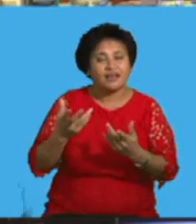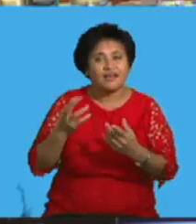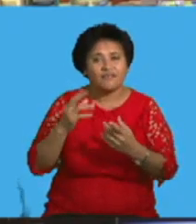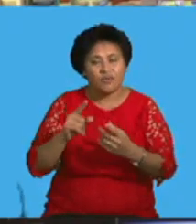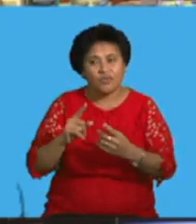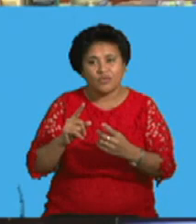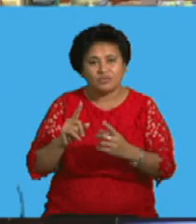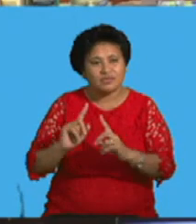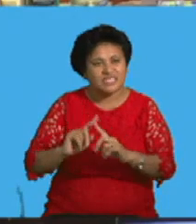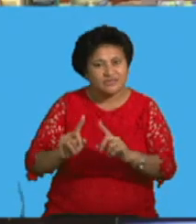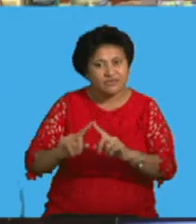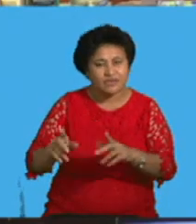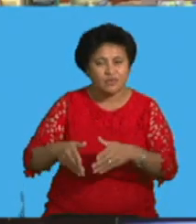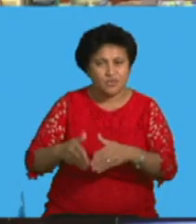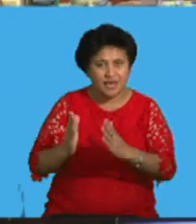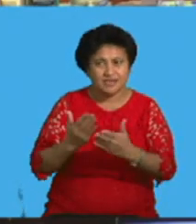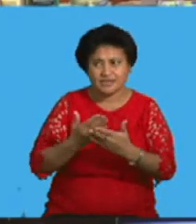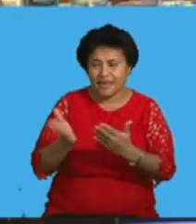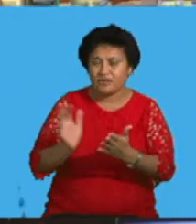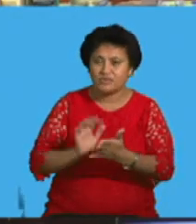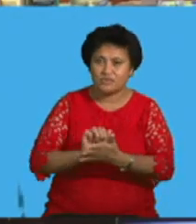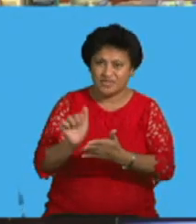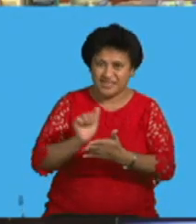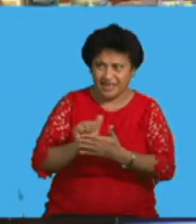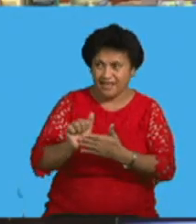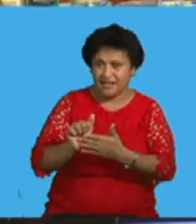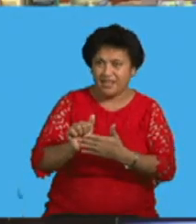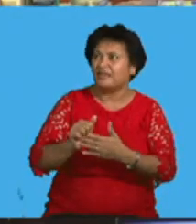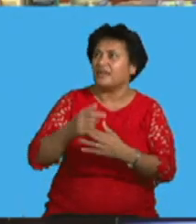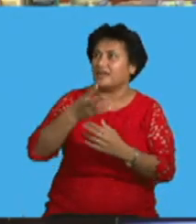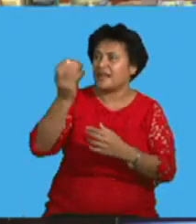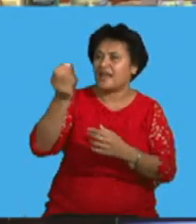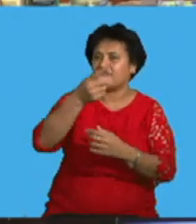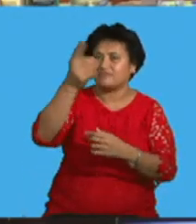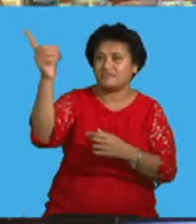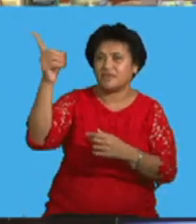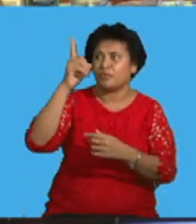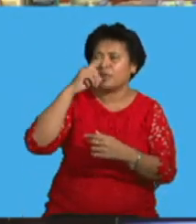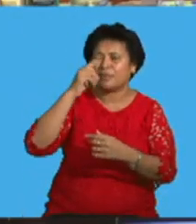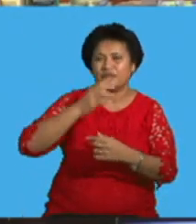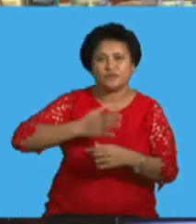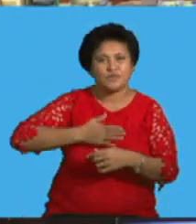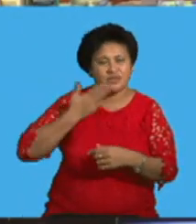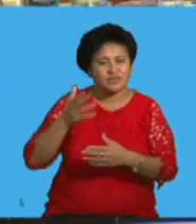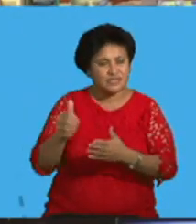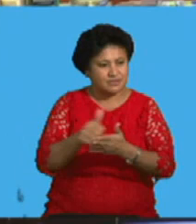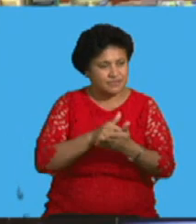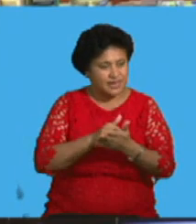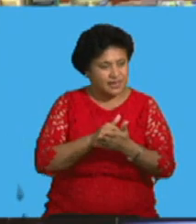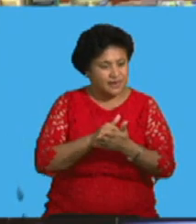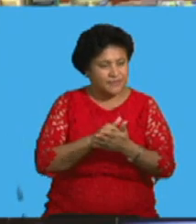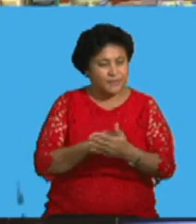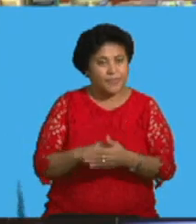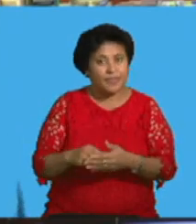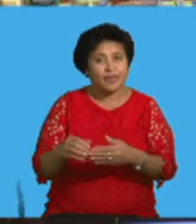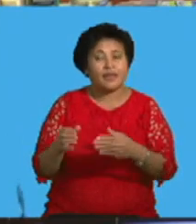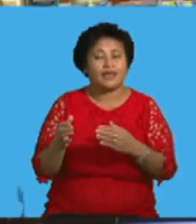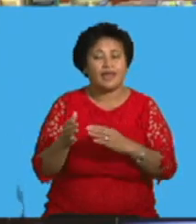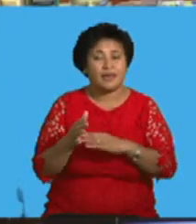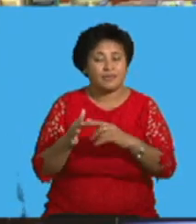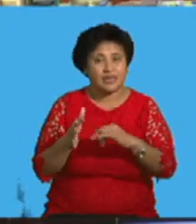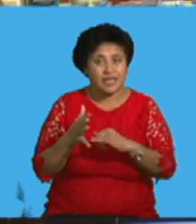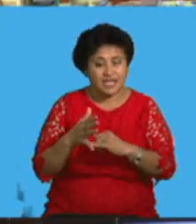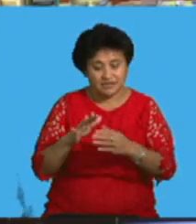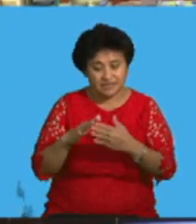diversification, and growth in targeted markets overseas. The NES has assisted